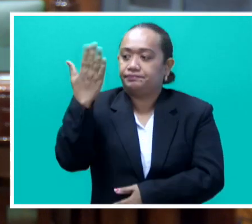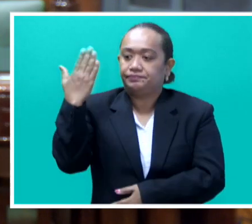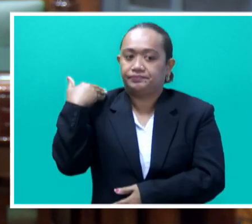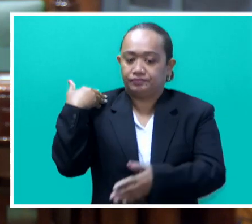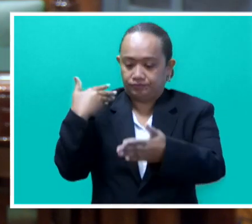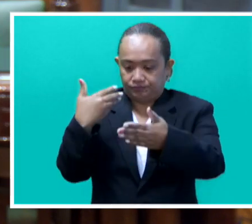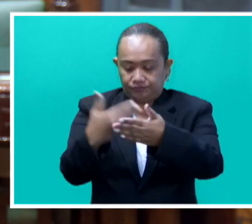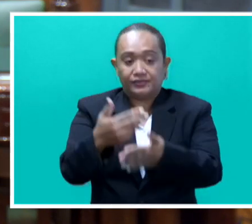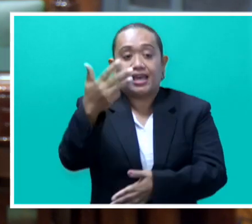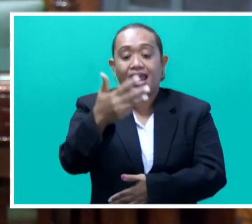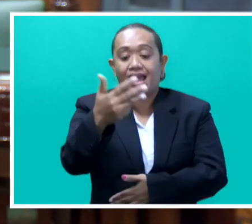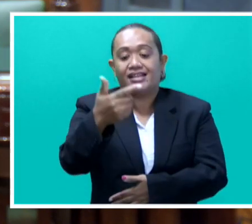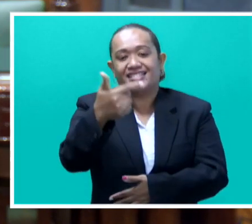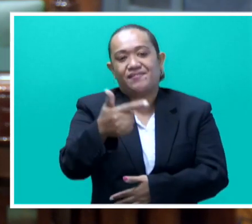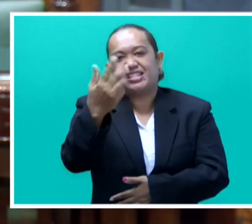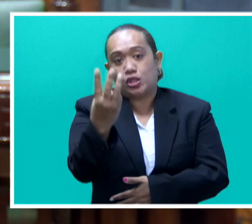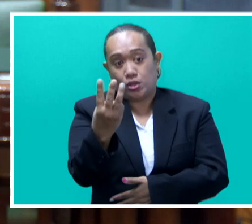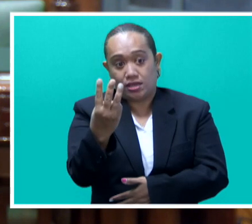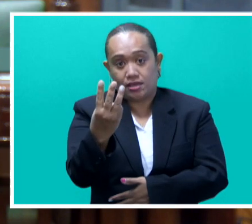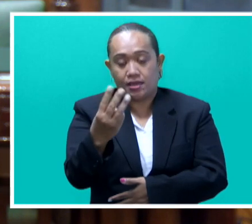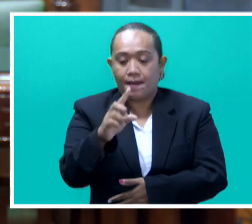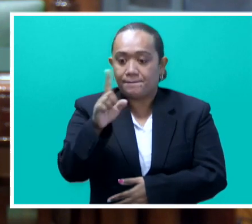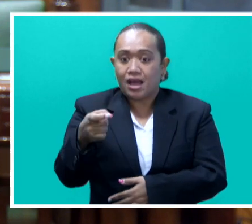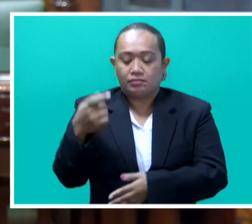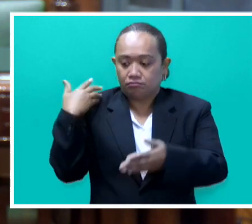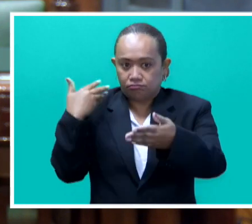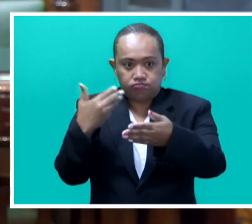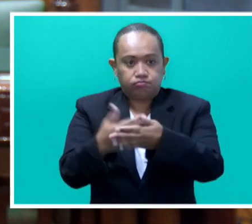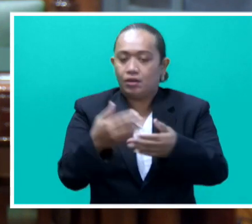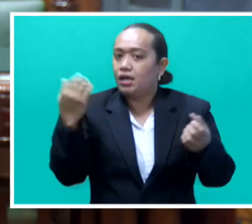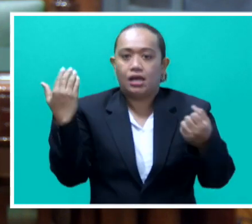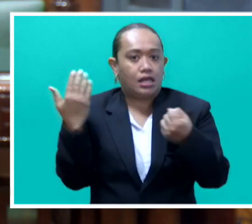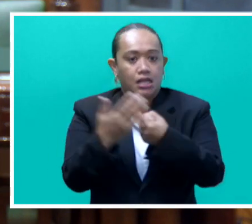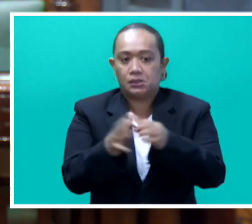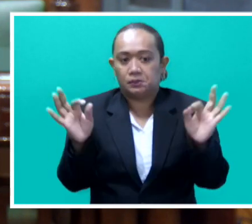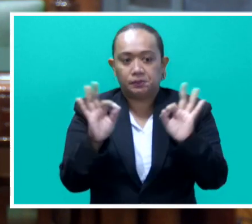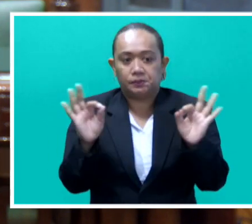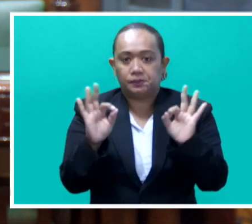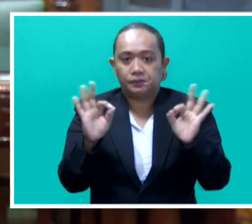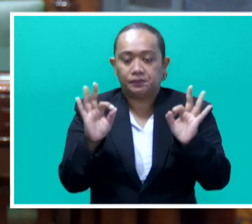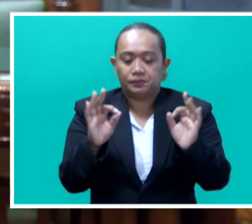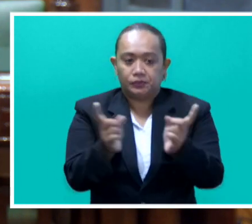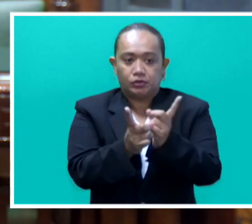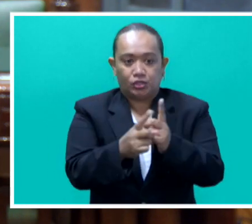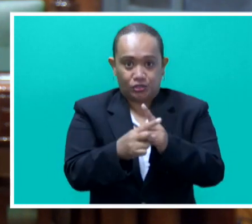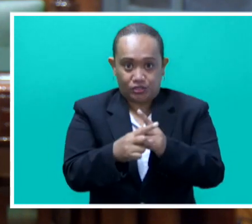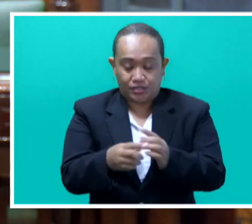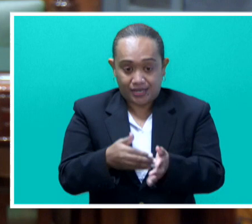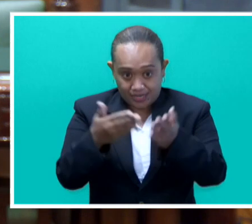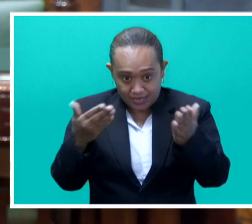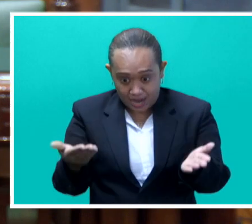since then, there were no further amendments, and a revised edition of the Act bearing all amendments was published